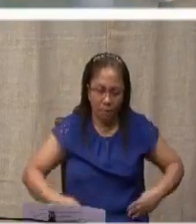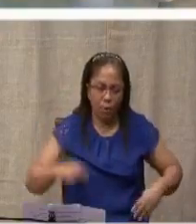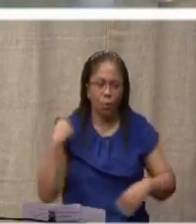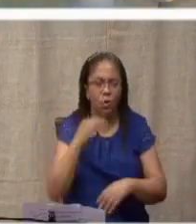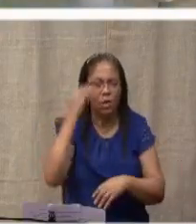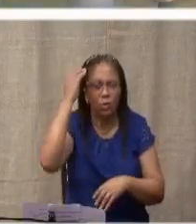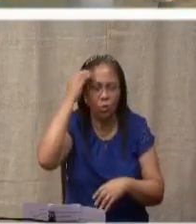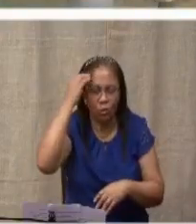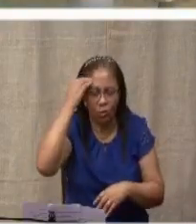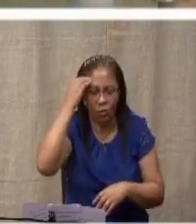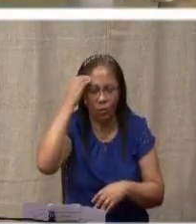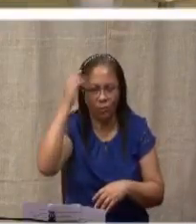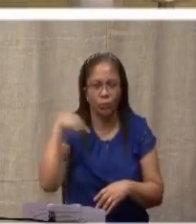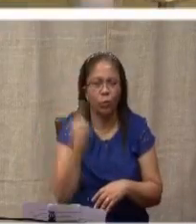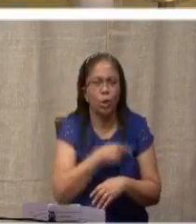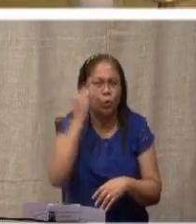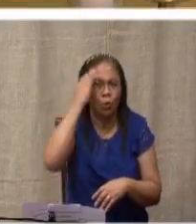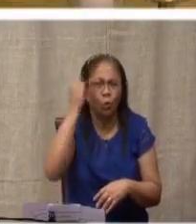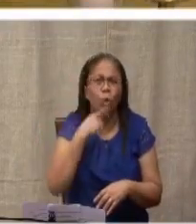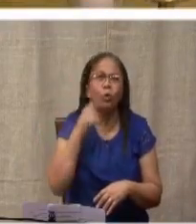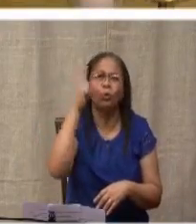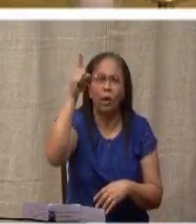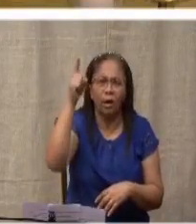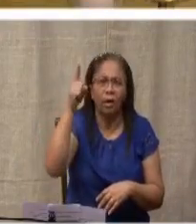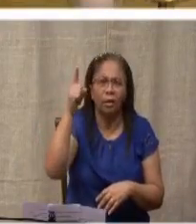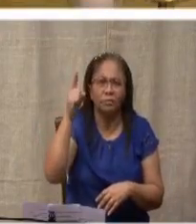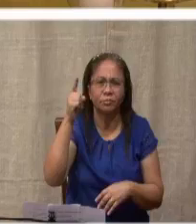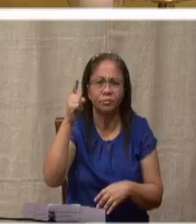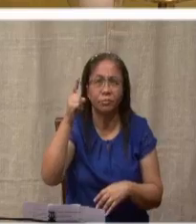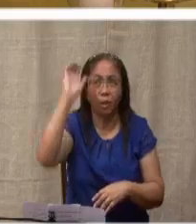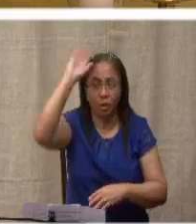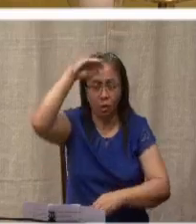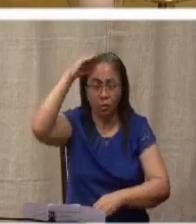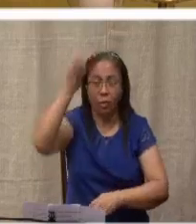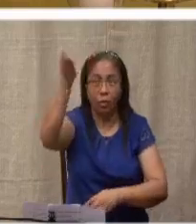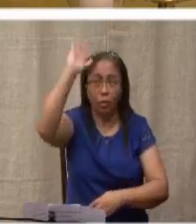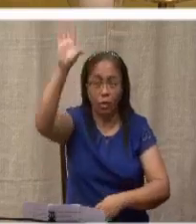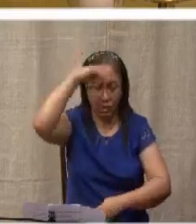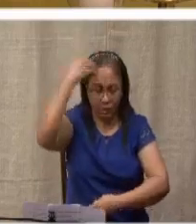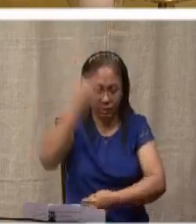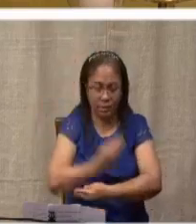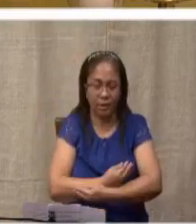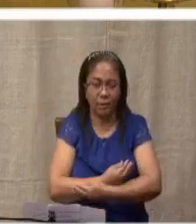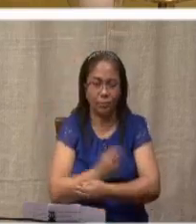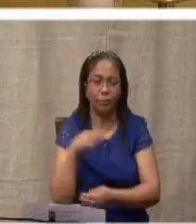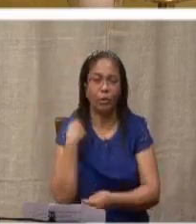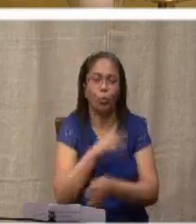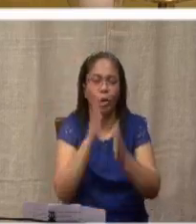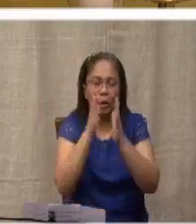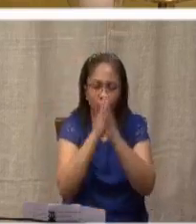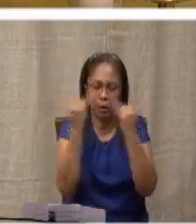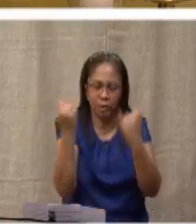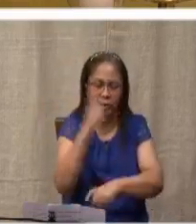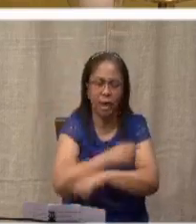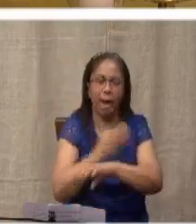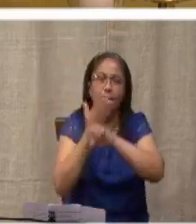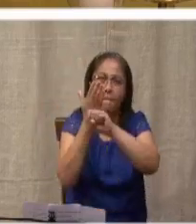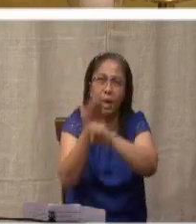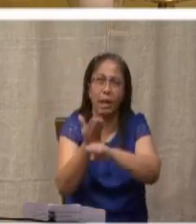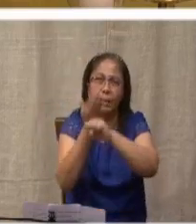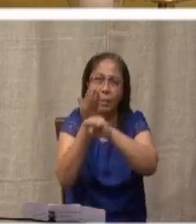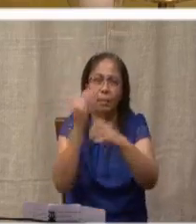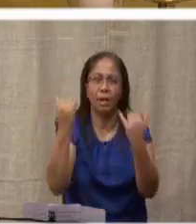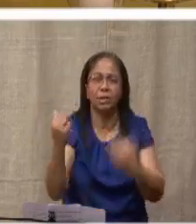know we know who you are the son of god and we pray to you today and beg you this